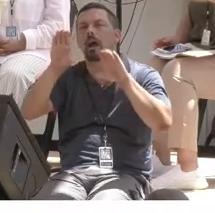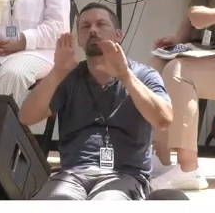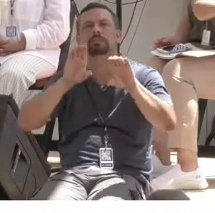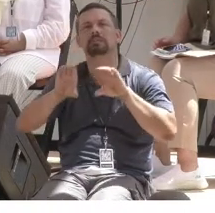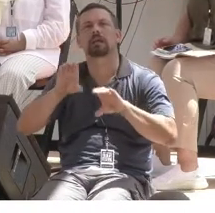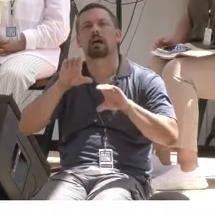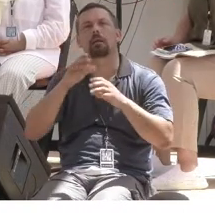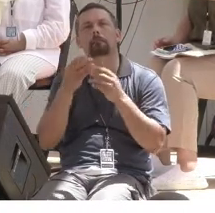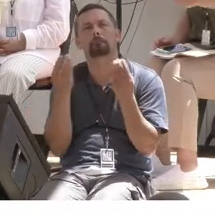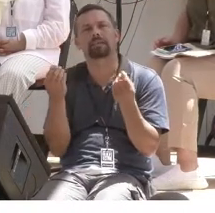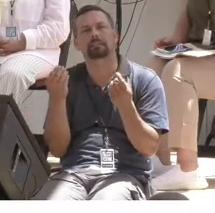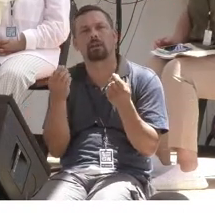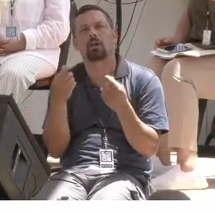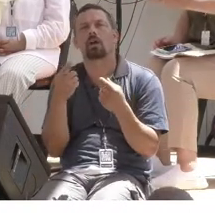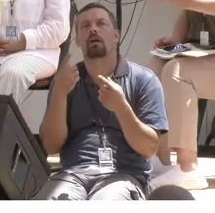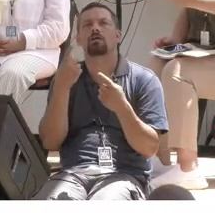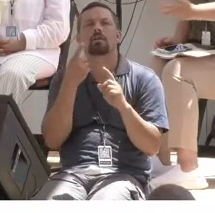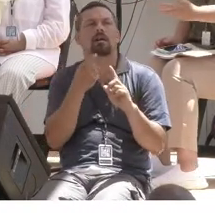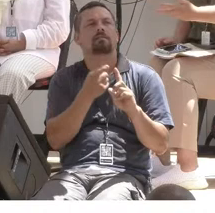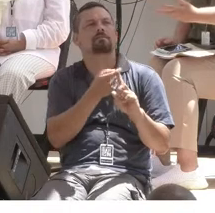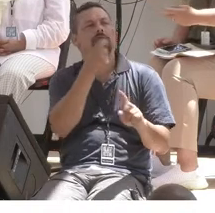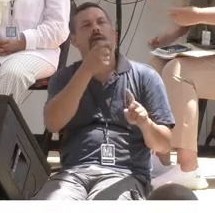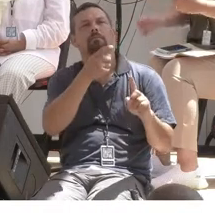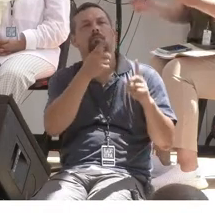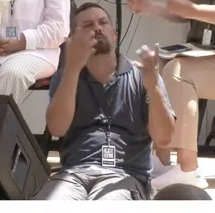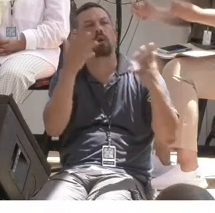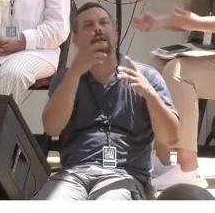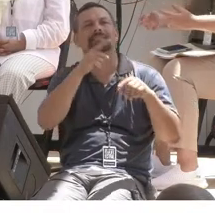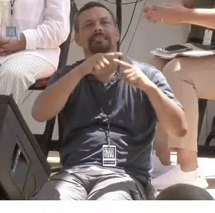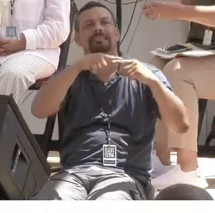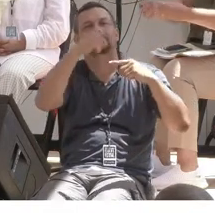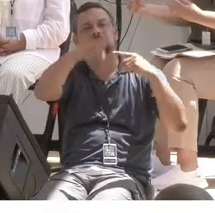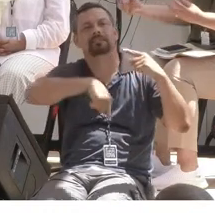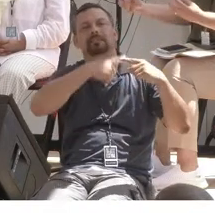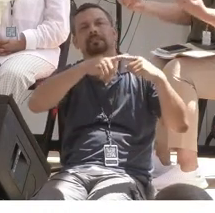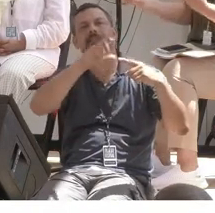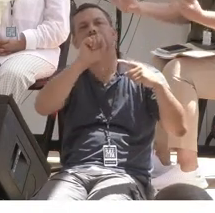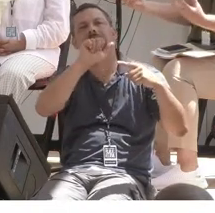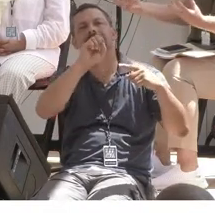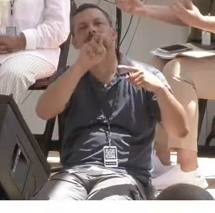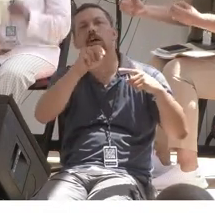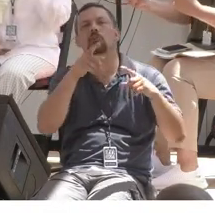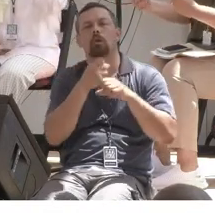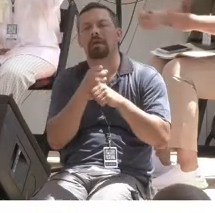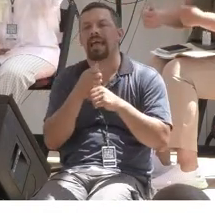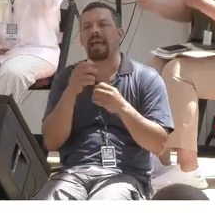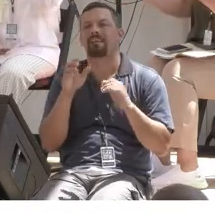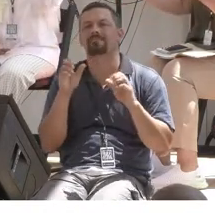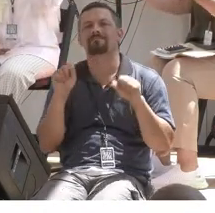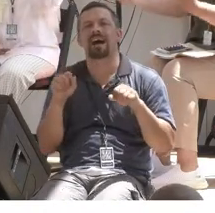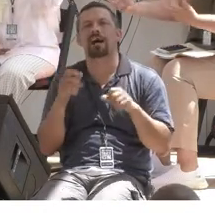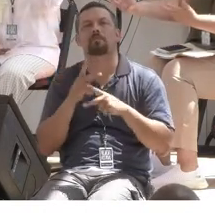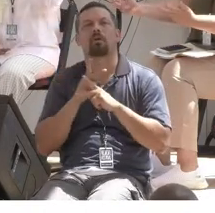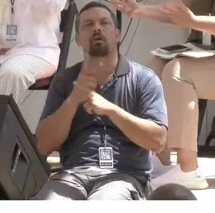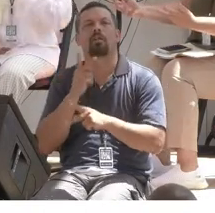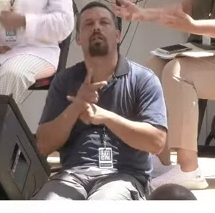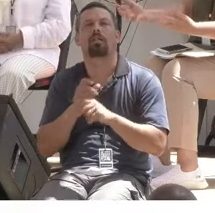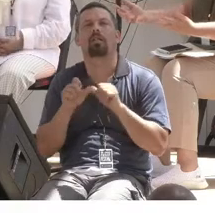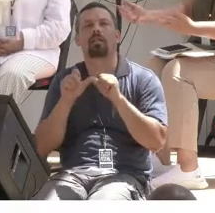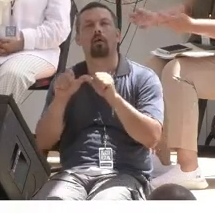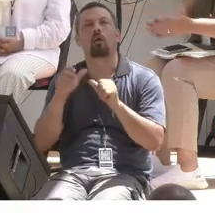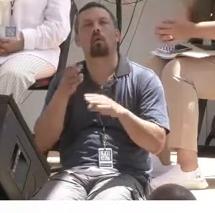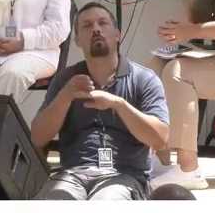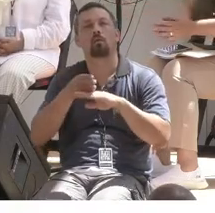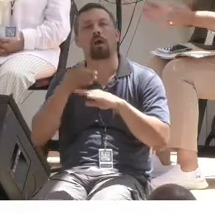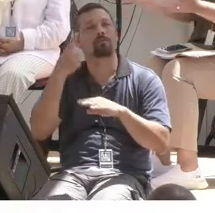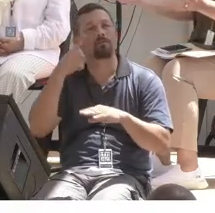palm fronds that are seasonally shed in Dubai to create a viable wood for luxury